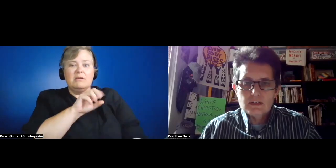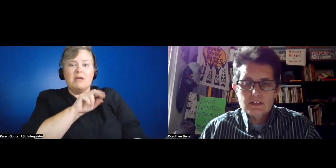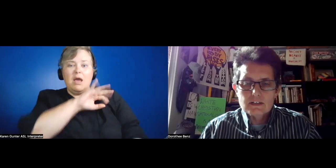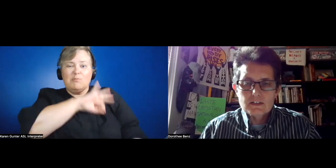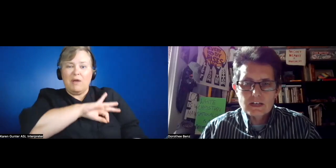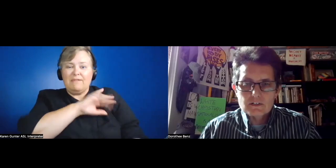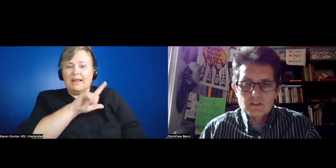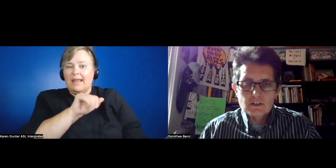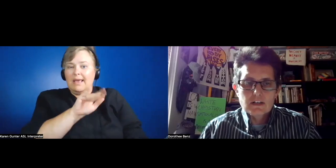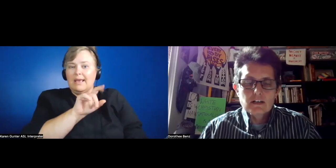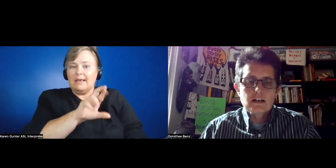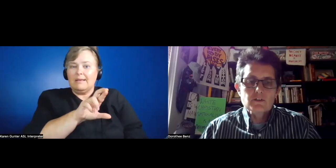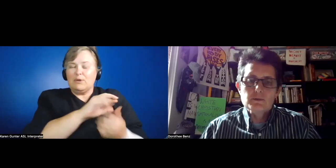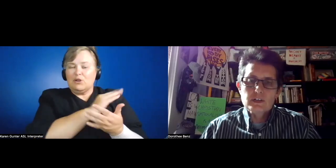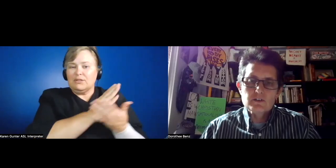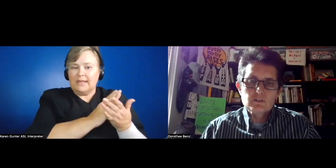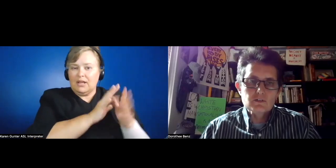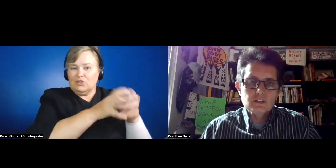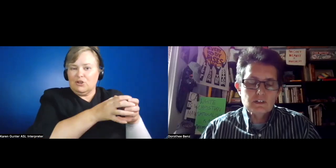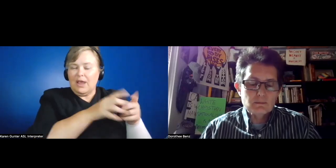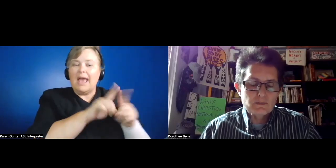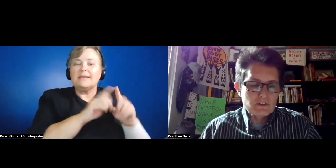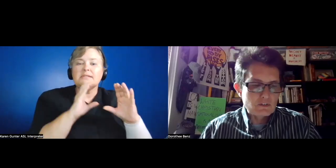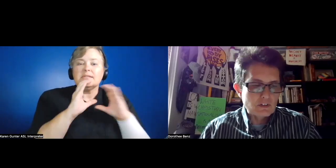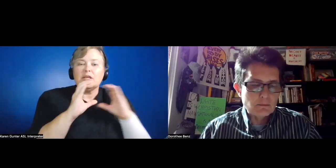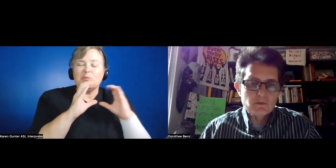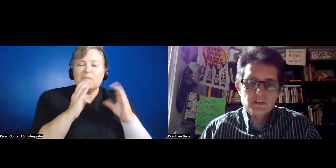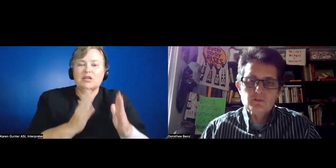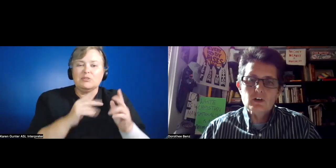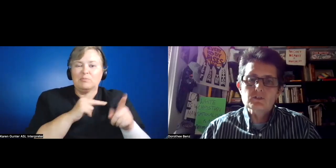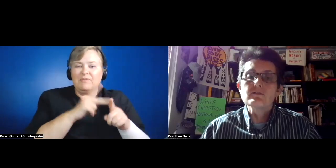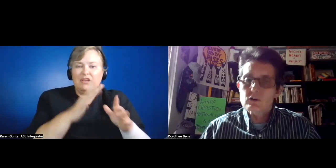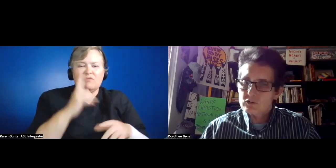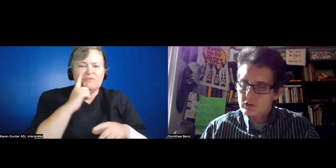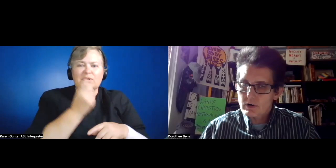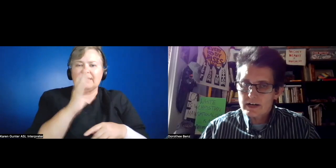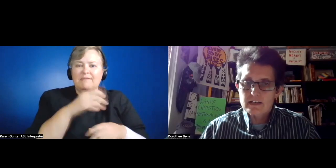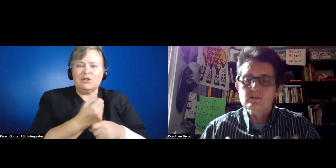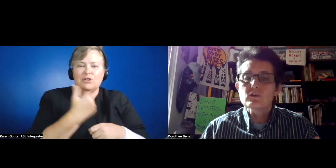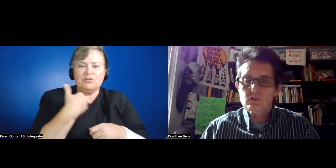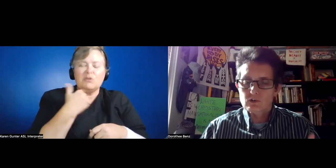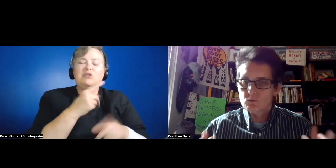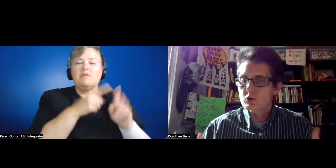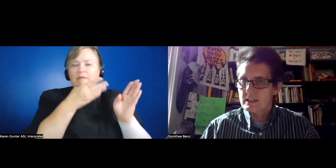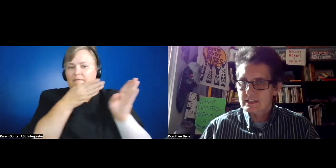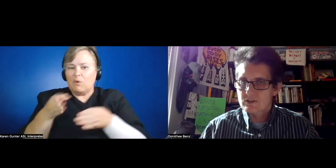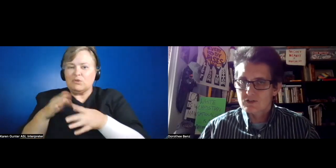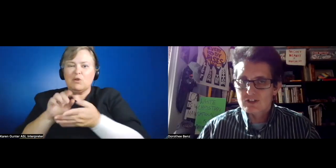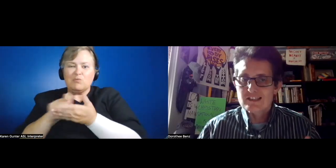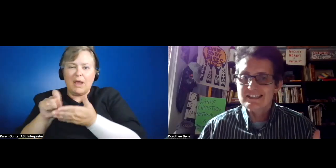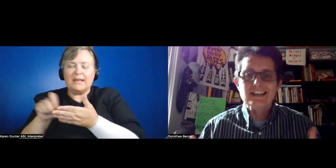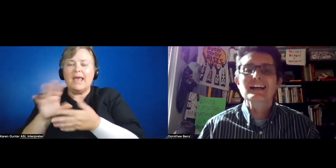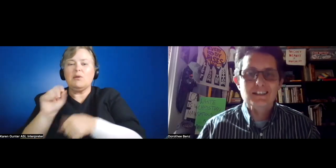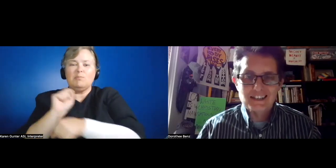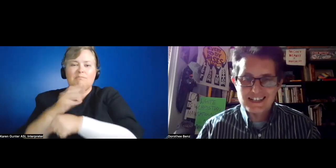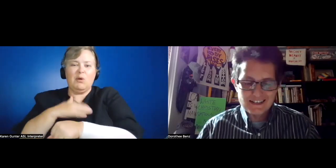labor sector as a communications professional a number of years ago to focus on writing and to focus on work like this. So